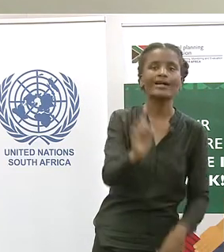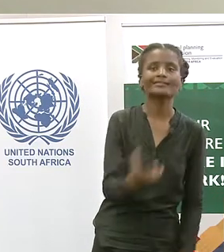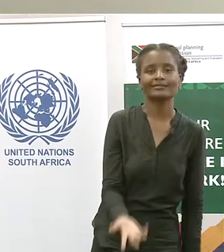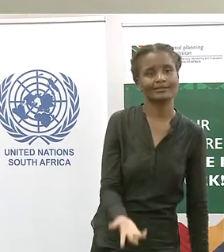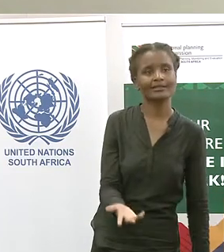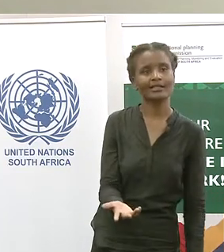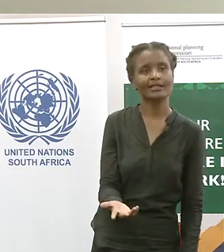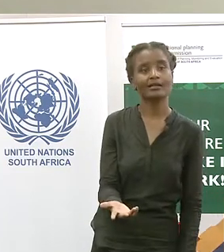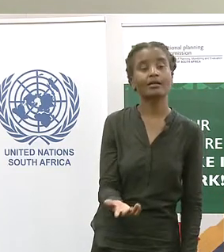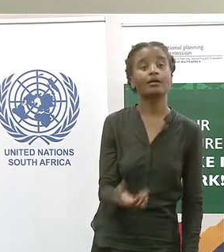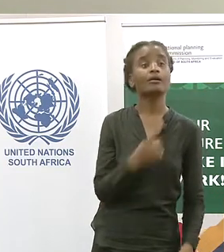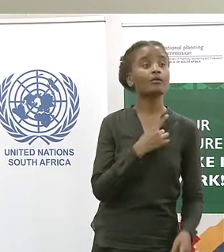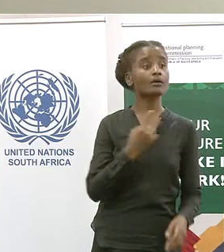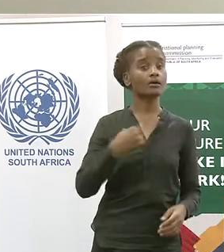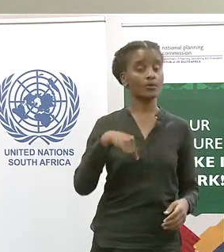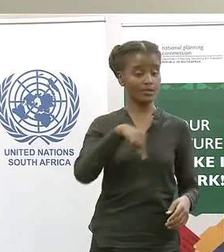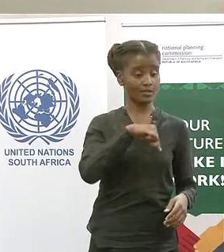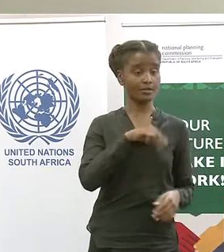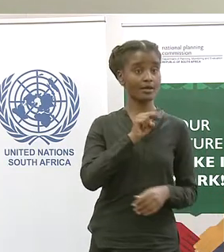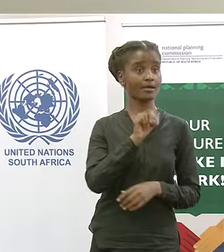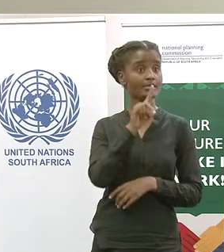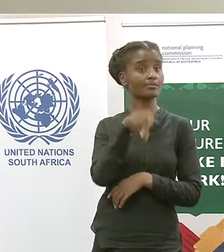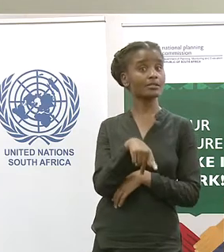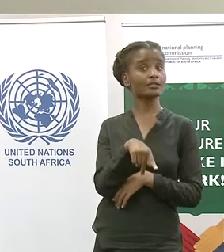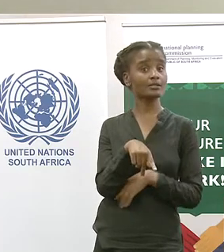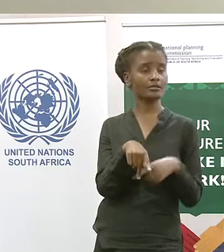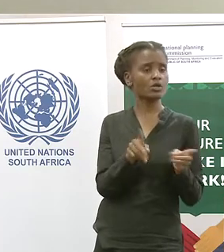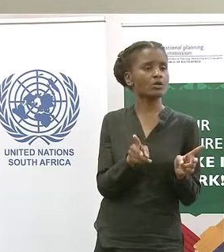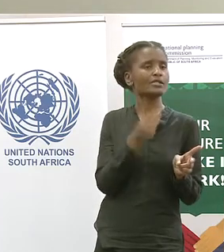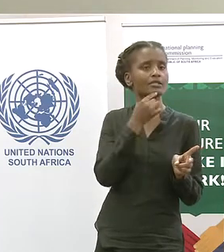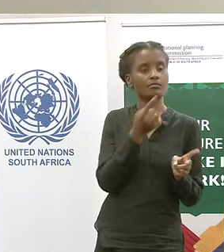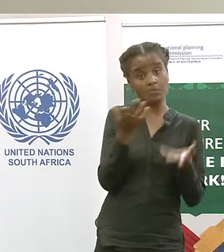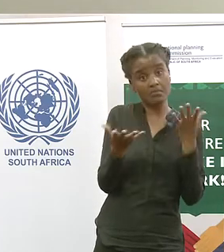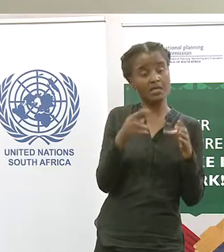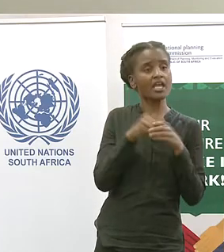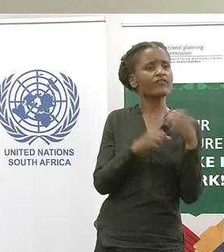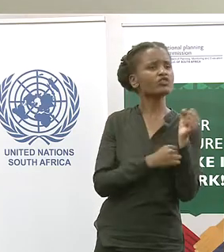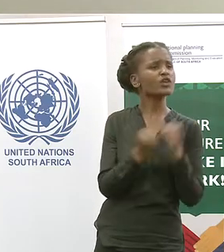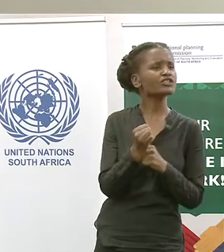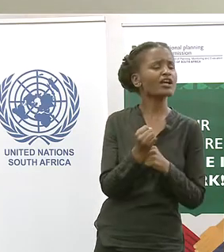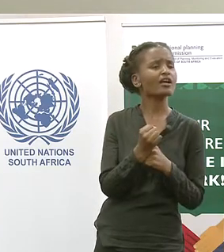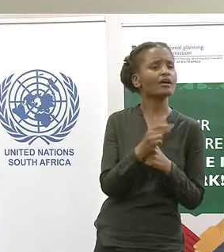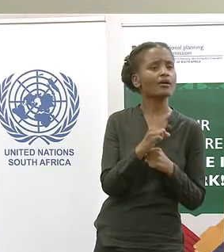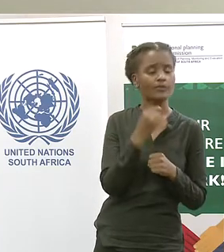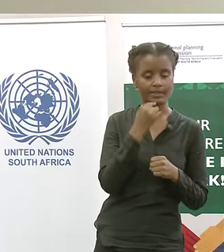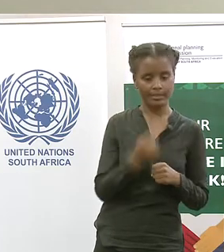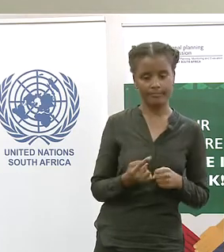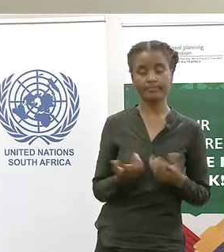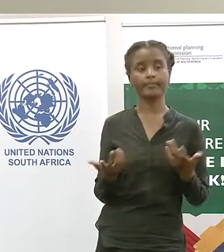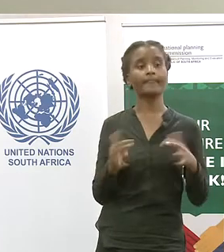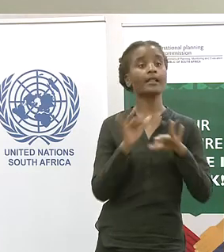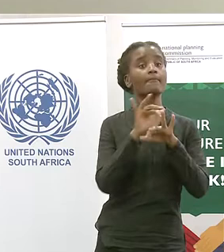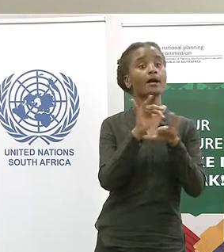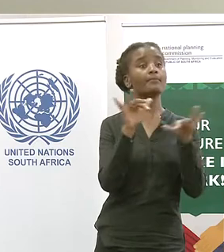because we say as part of the NDP, for instance, if we take up infrastructure, that we need to raise the public